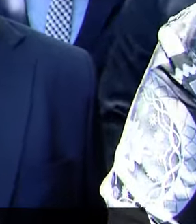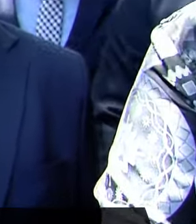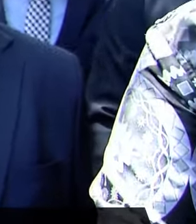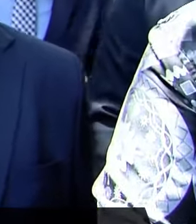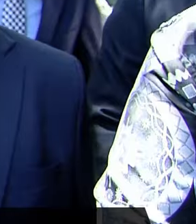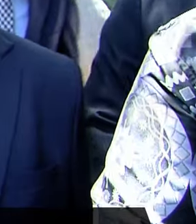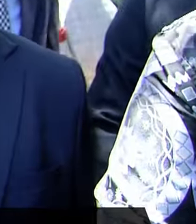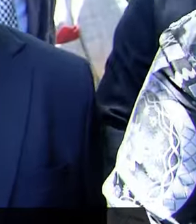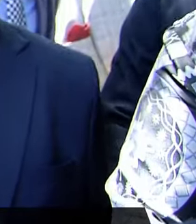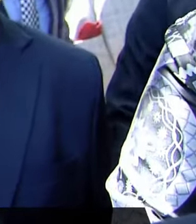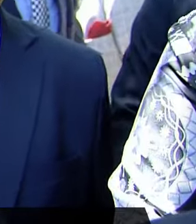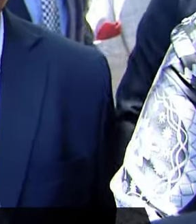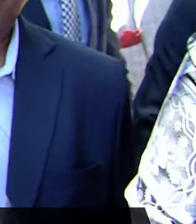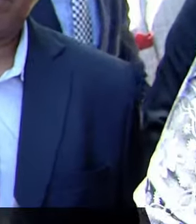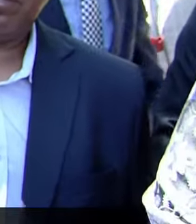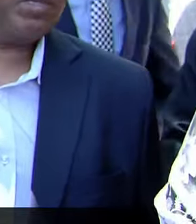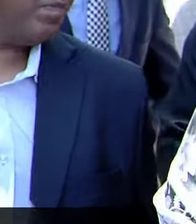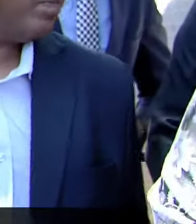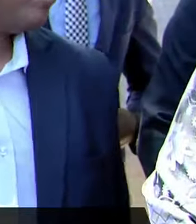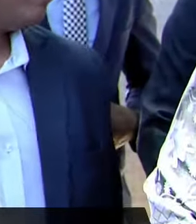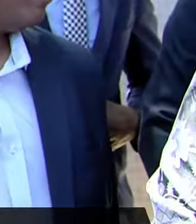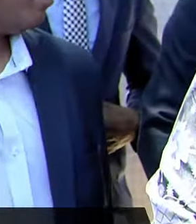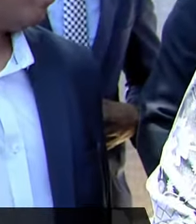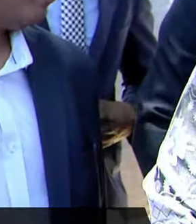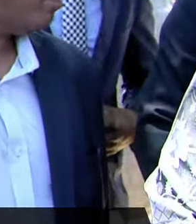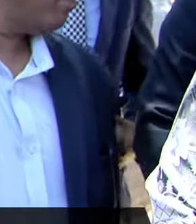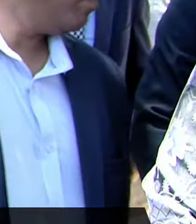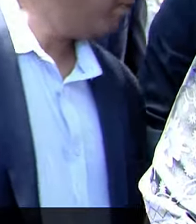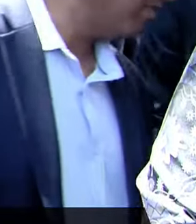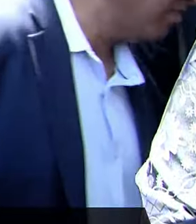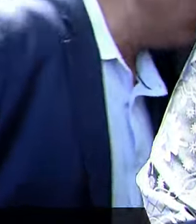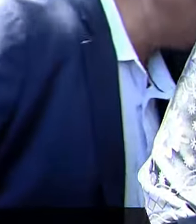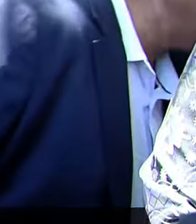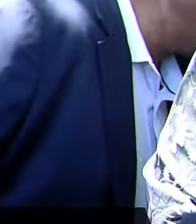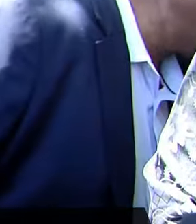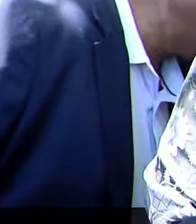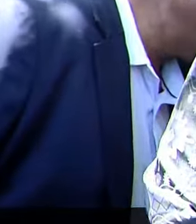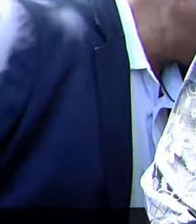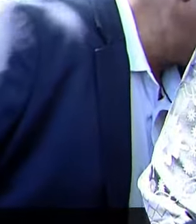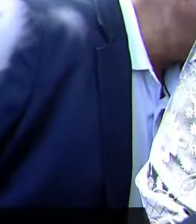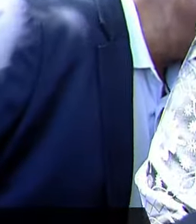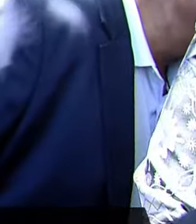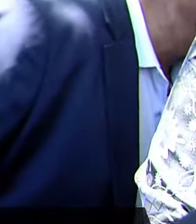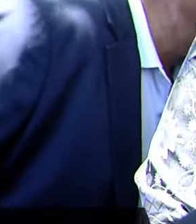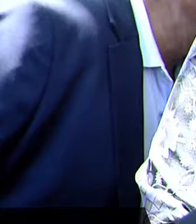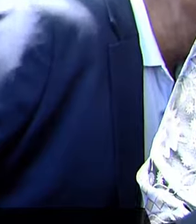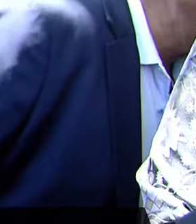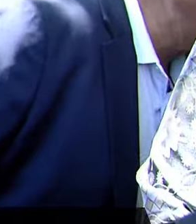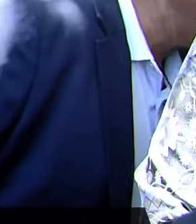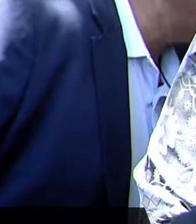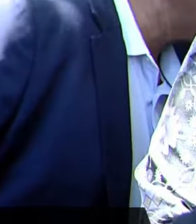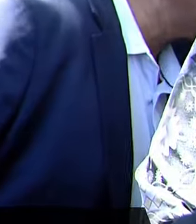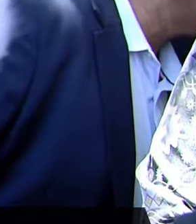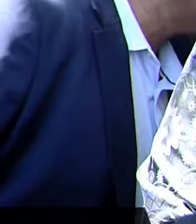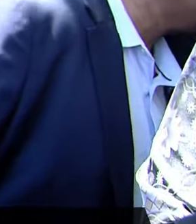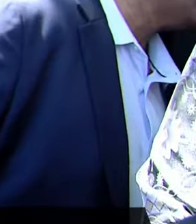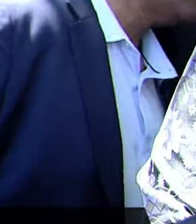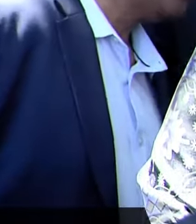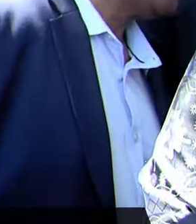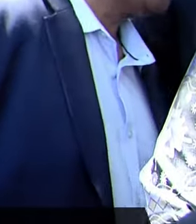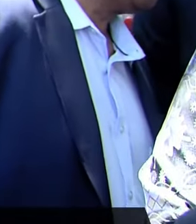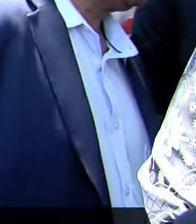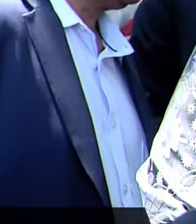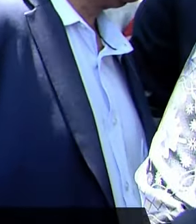crime, service delivery issues. Even ANC itself has said it must renew itself, that must